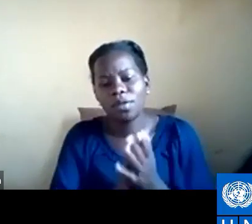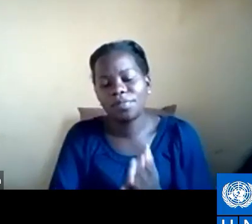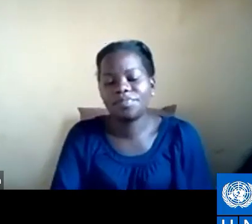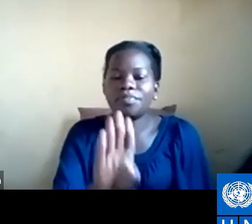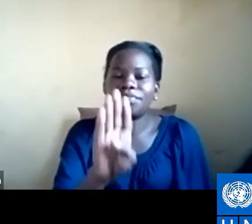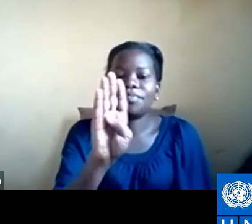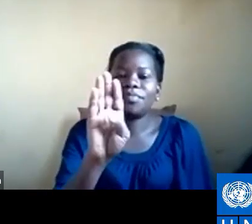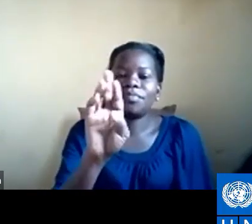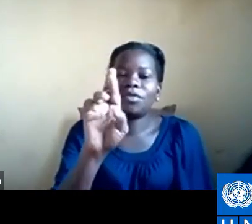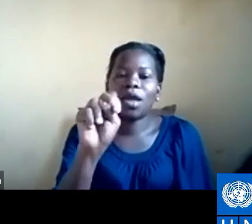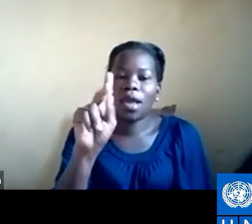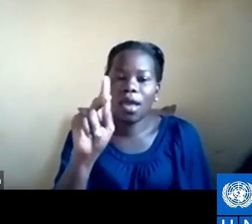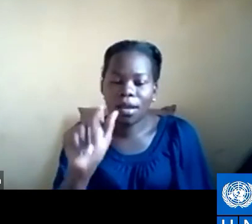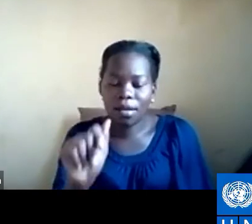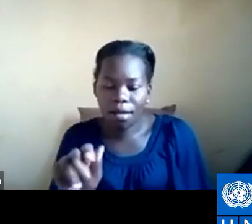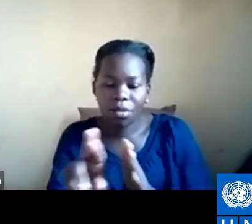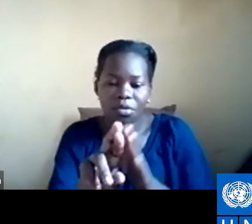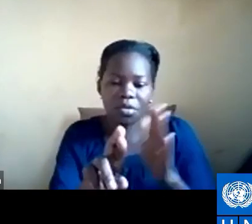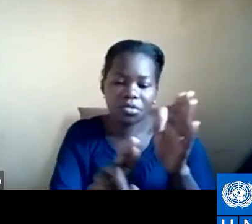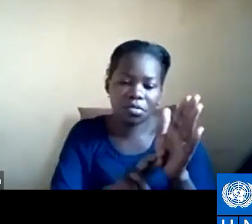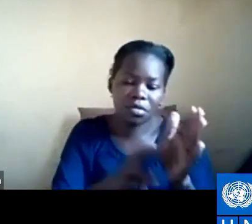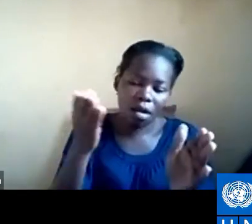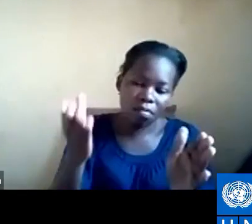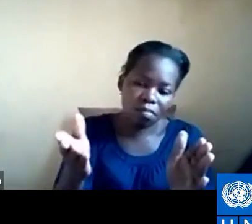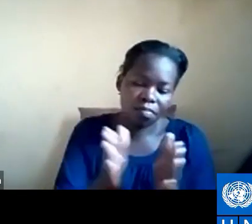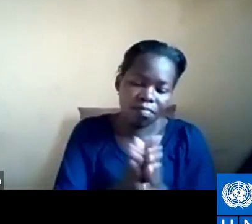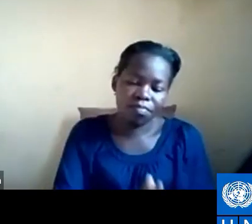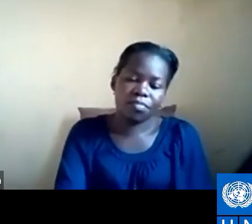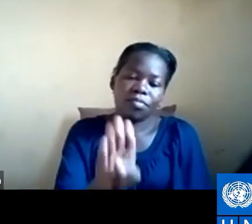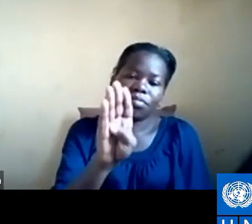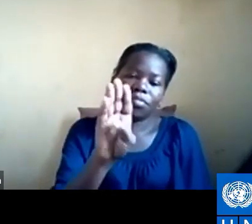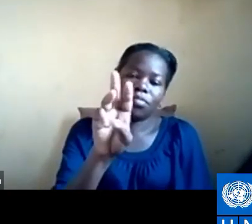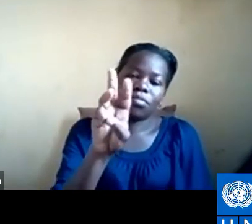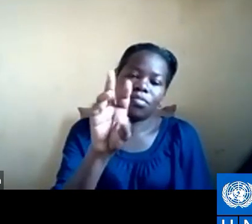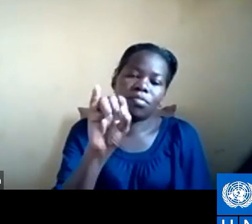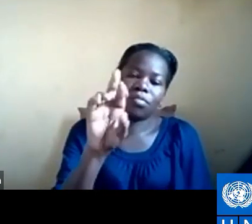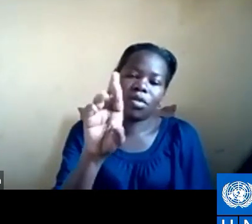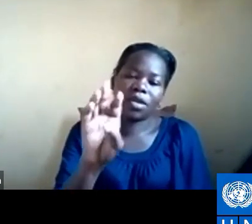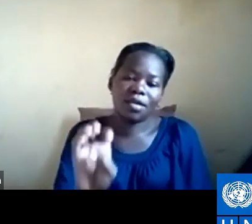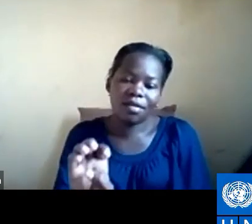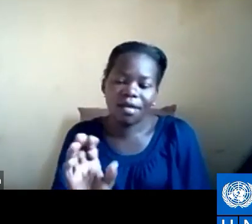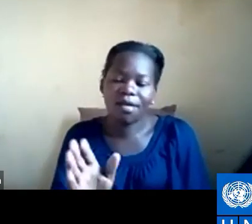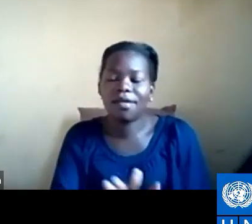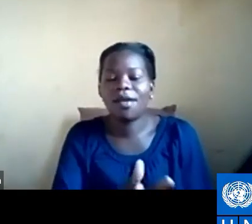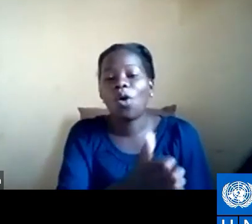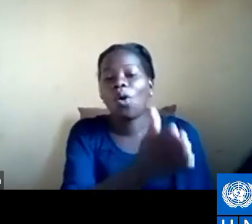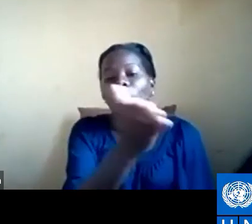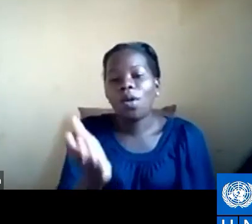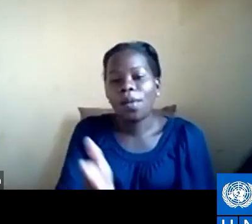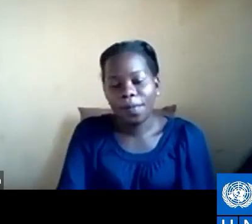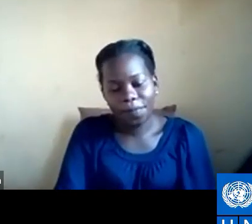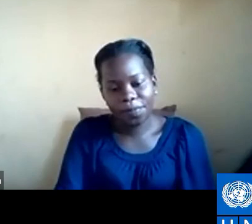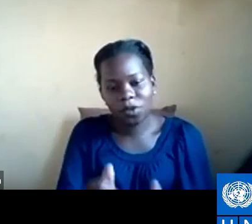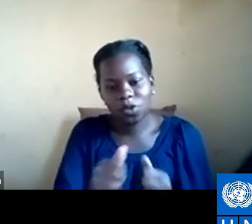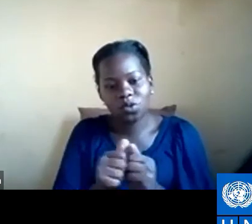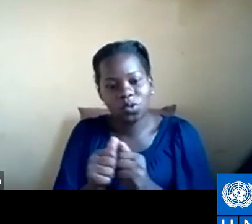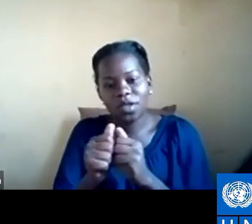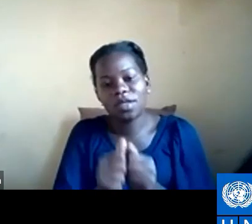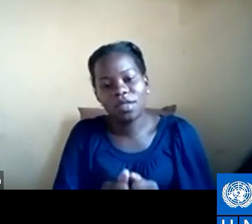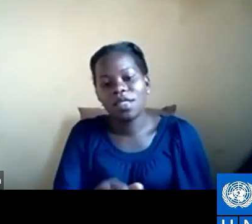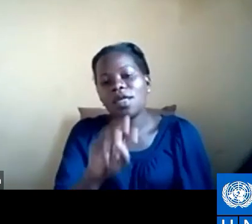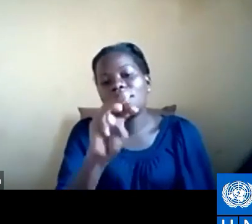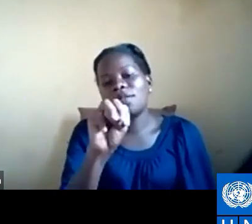registrations. Wire, a lot of web stuff, together with Miracle in the background. I could go